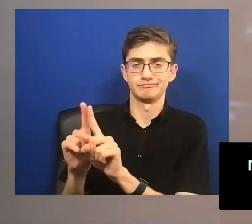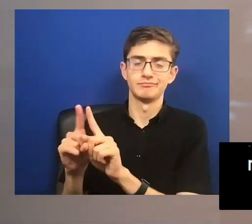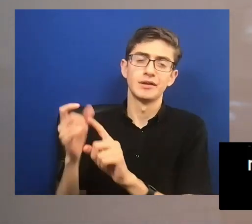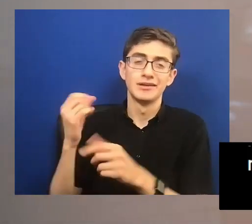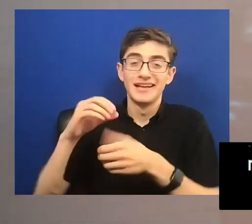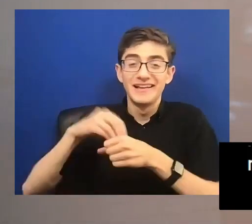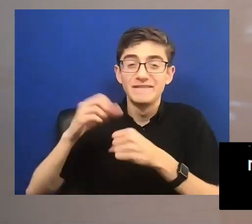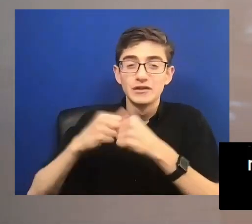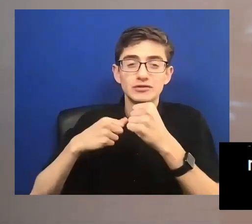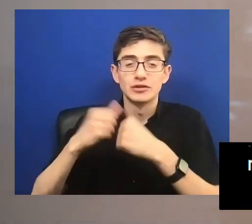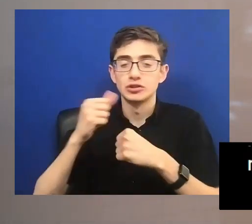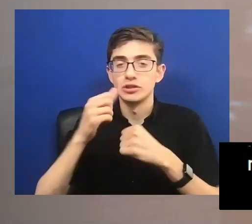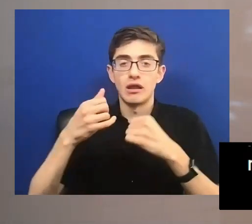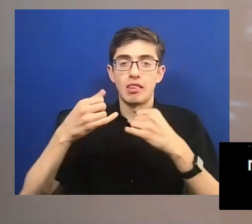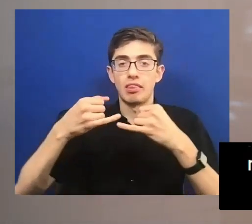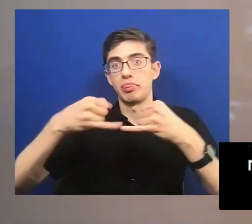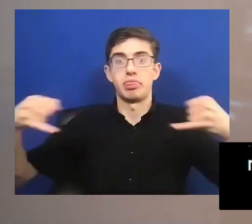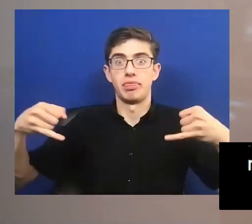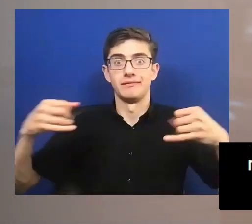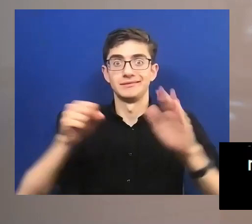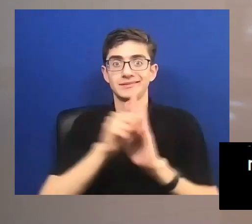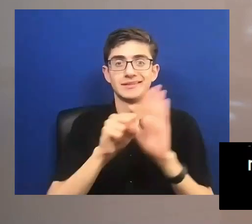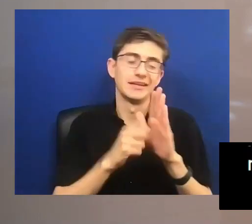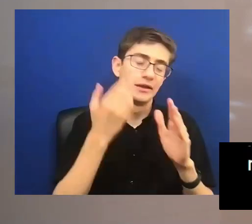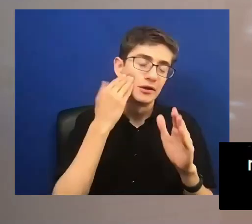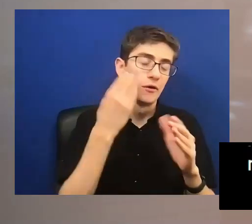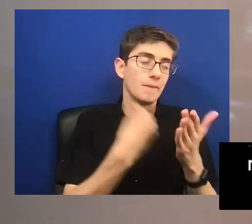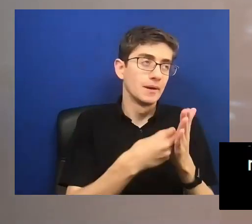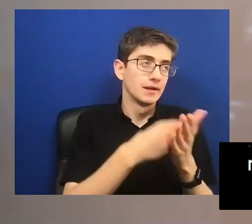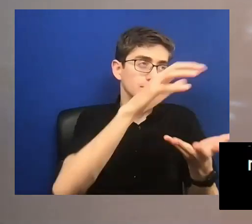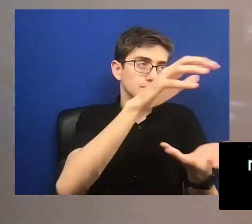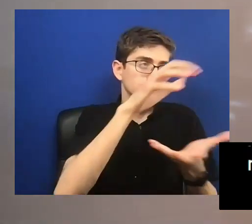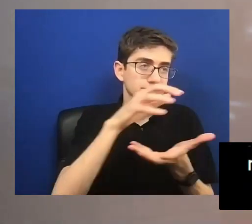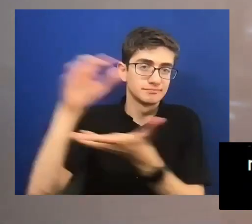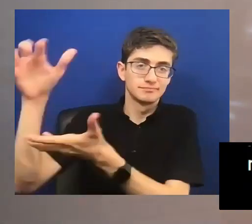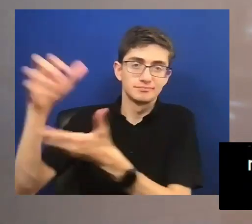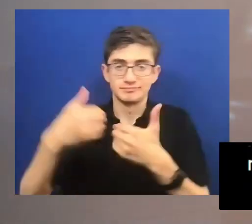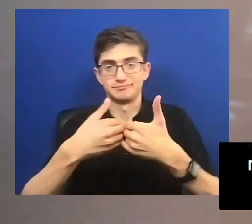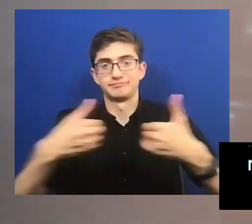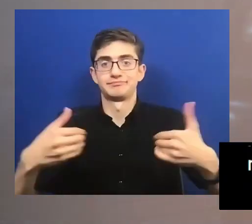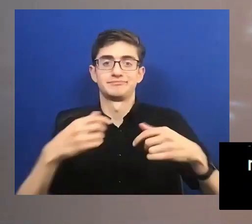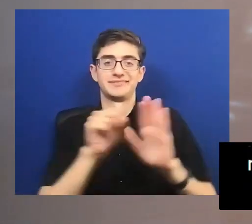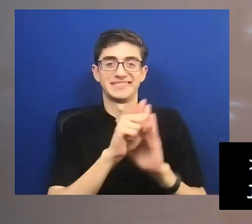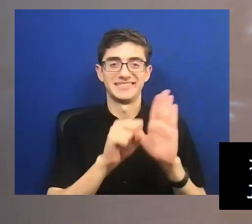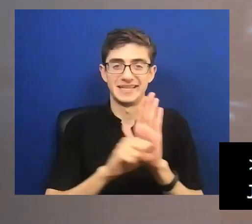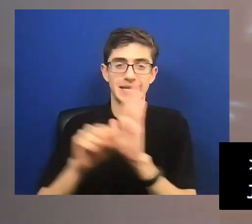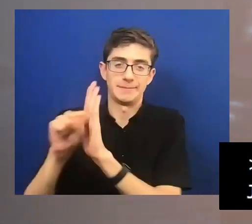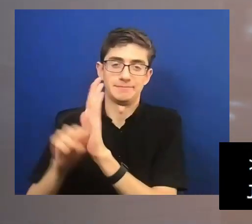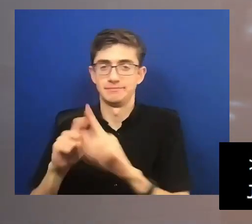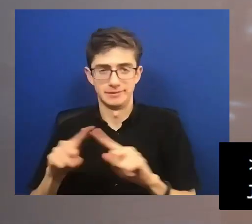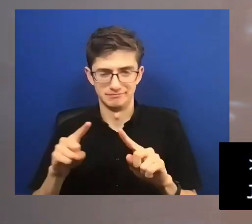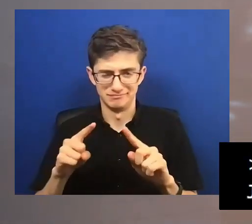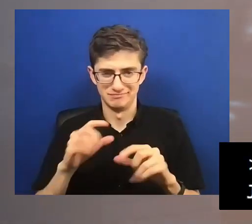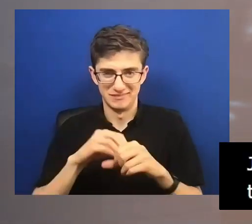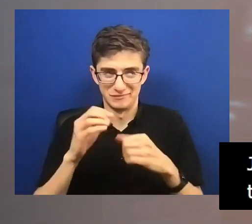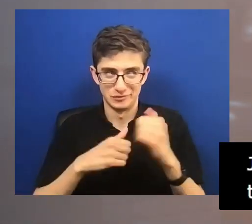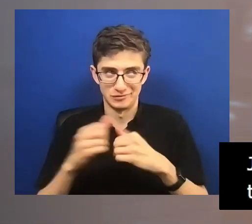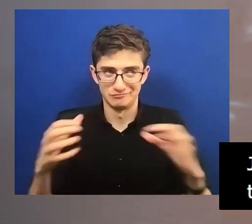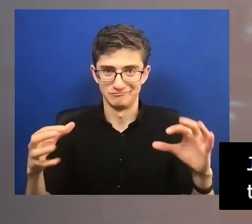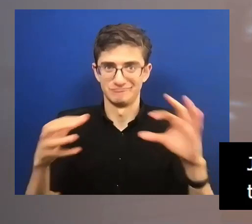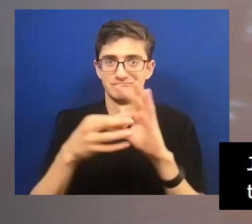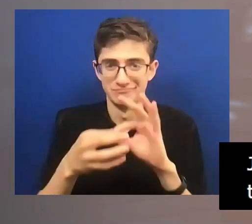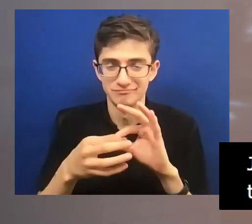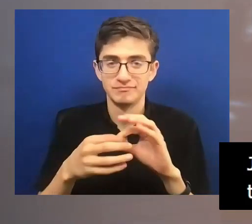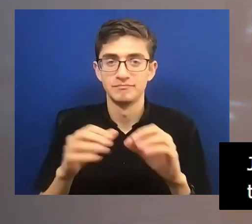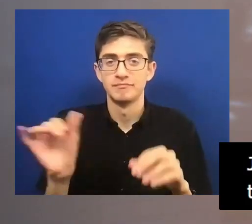funding streams are by state geographic territories. So great to be here. Also, I'm a New York City resident, so really excited